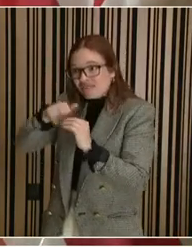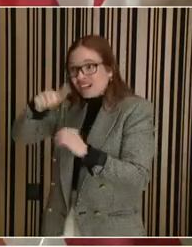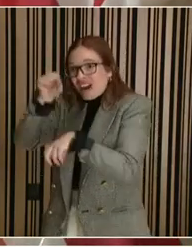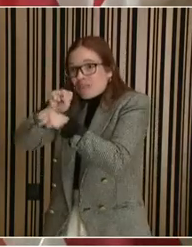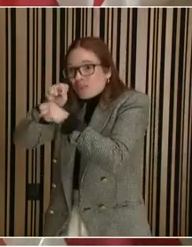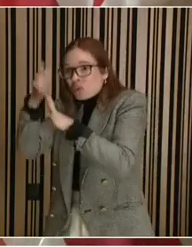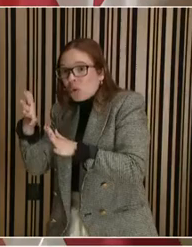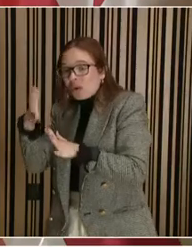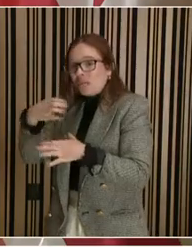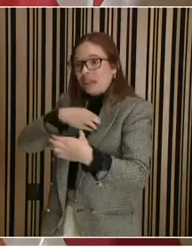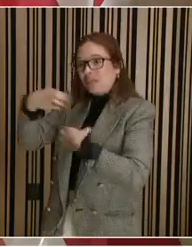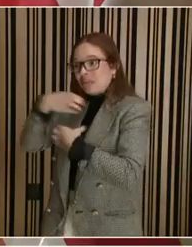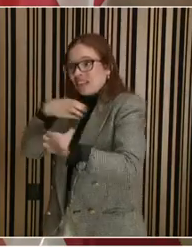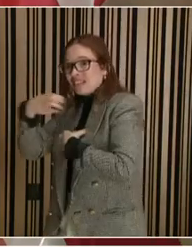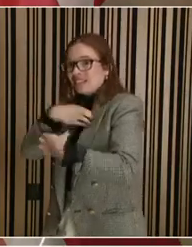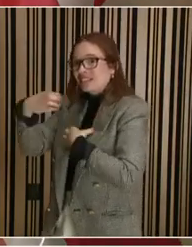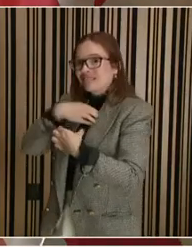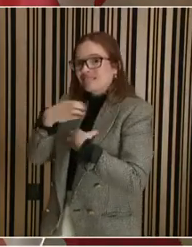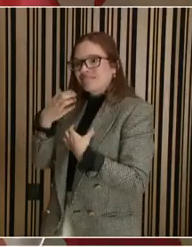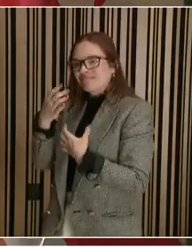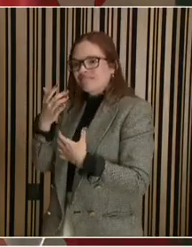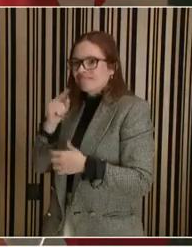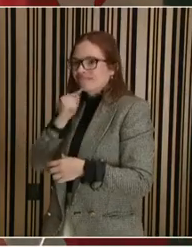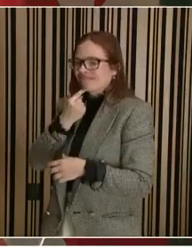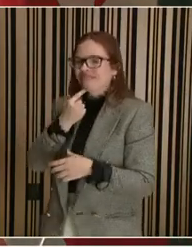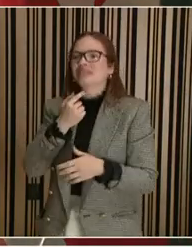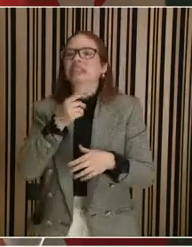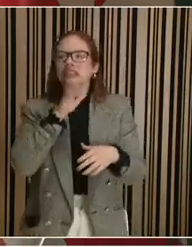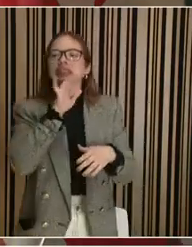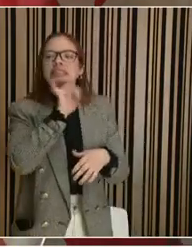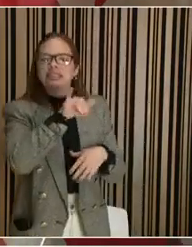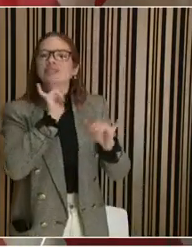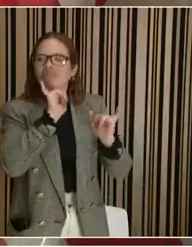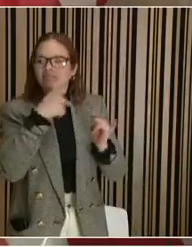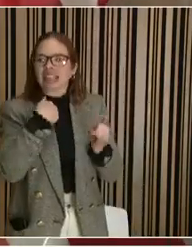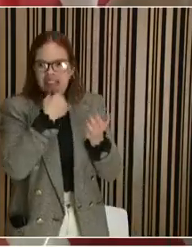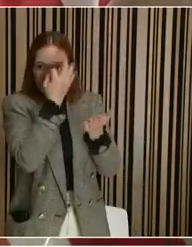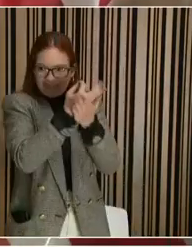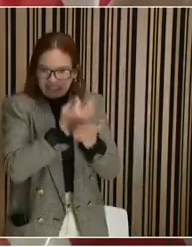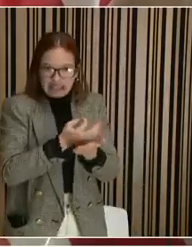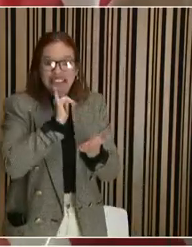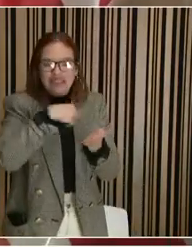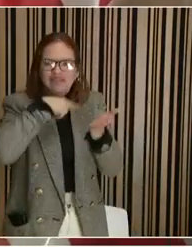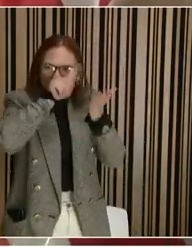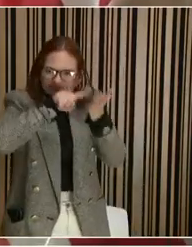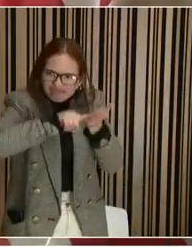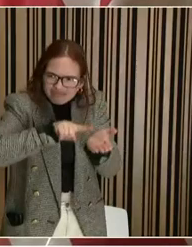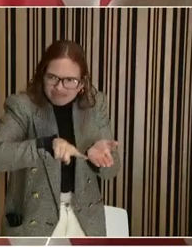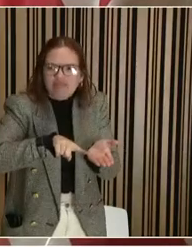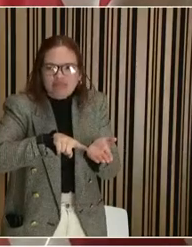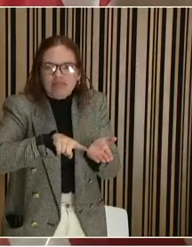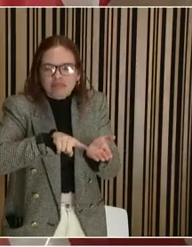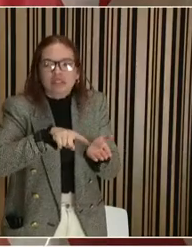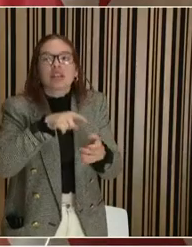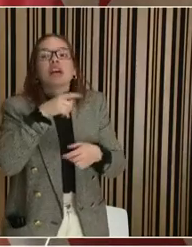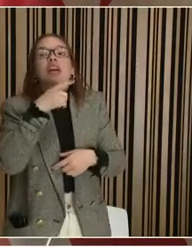cannot get ahead of the facts in this investigation, but I'll assure you, if anyone else